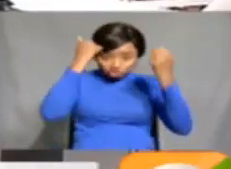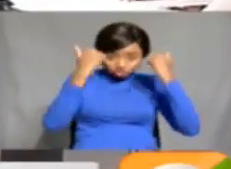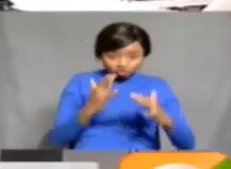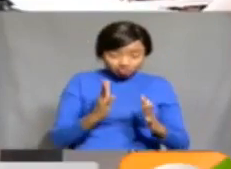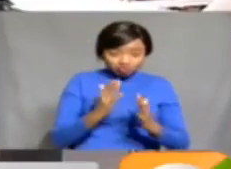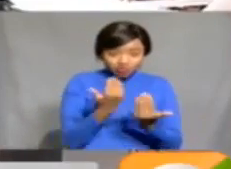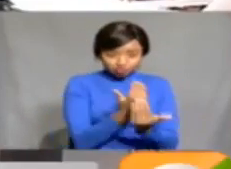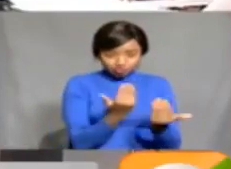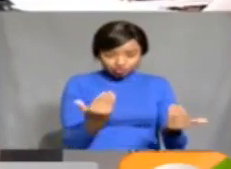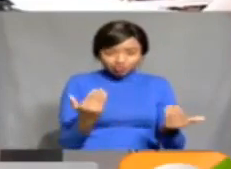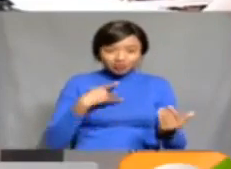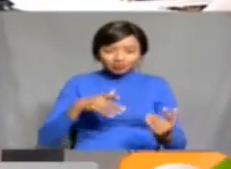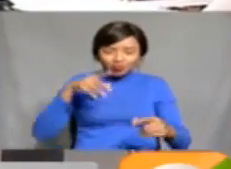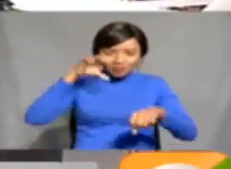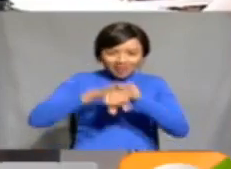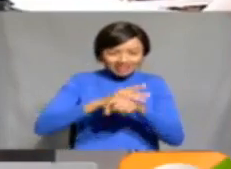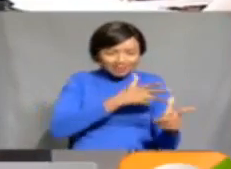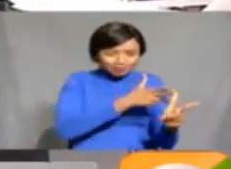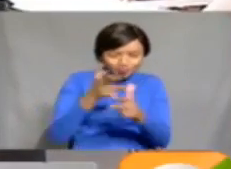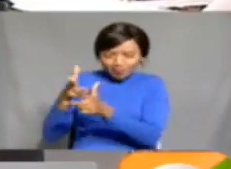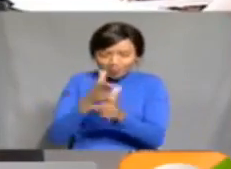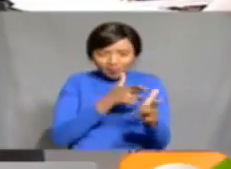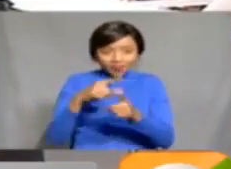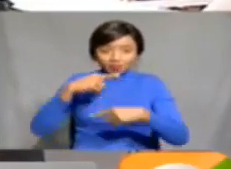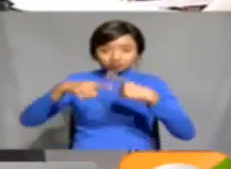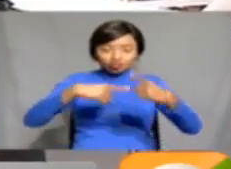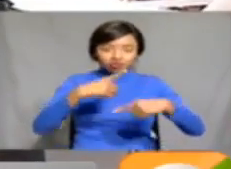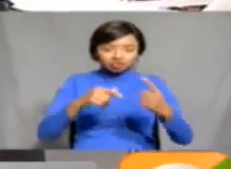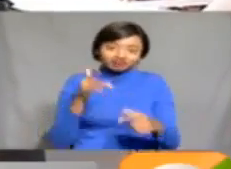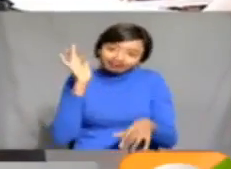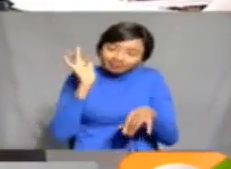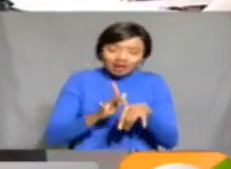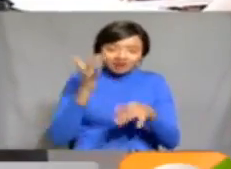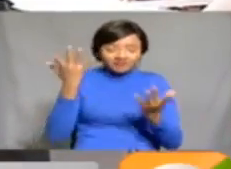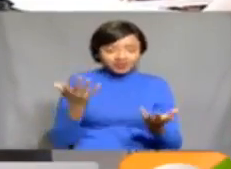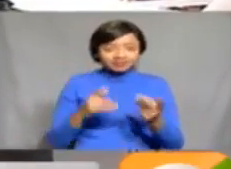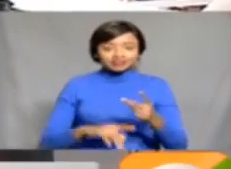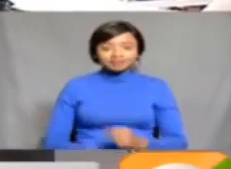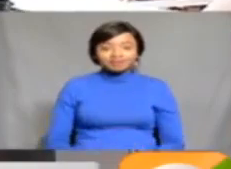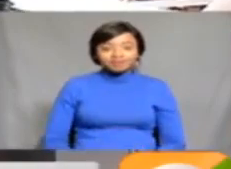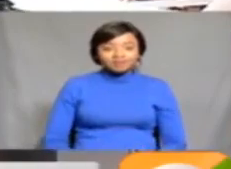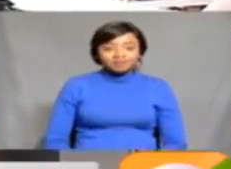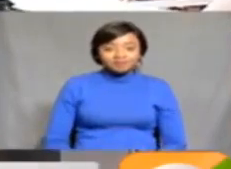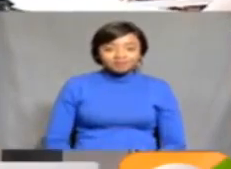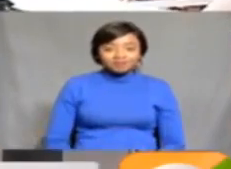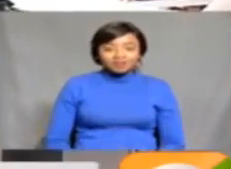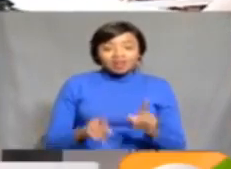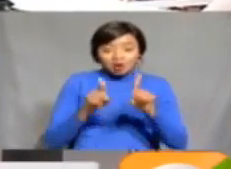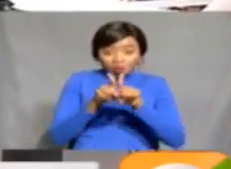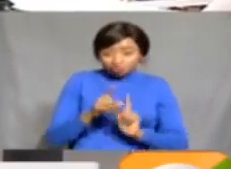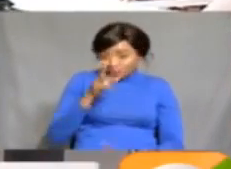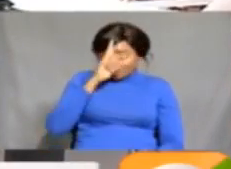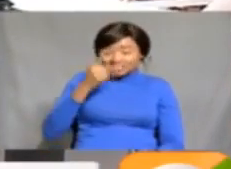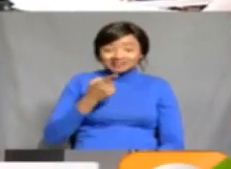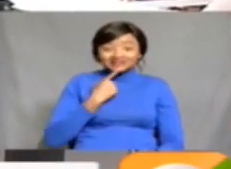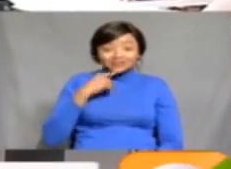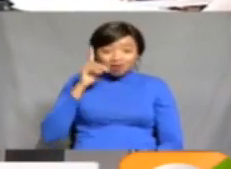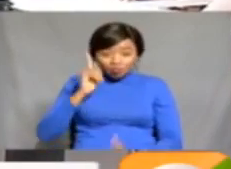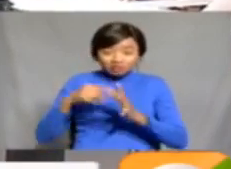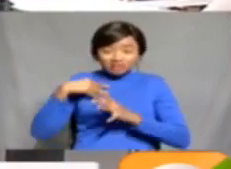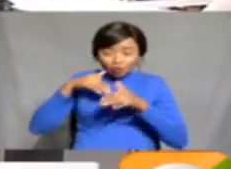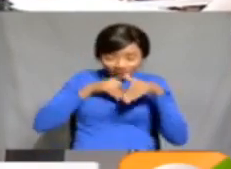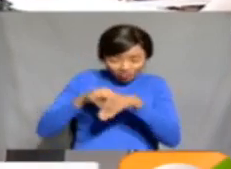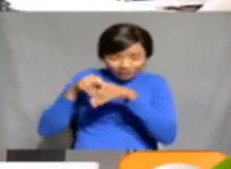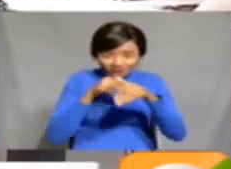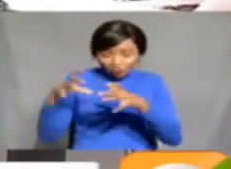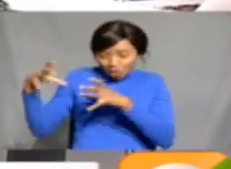children caught in the crossfire around this particular area in Elgeyo Marakwet. That's the Tot region. Police say they're pursuing the perpetrators of the